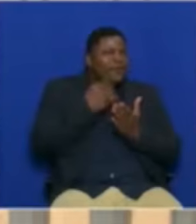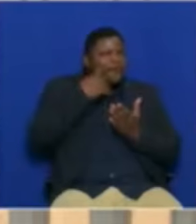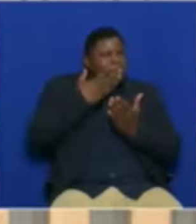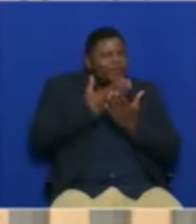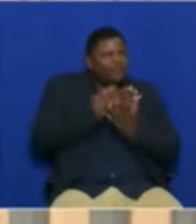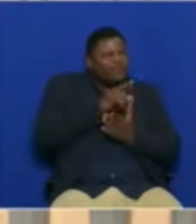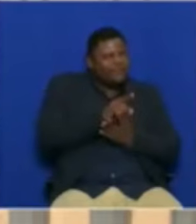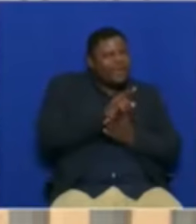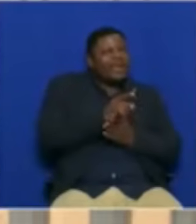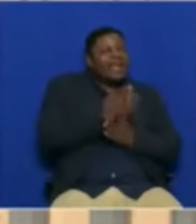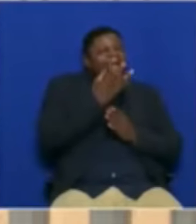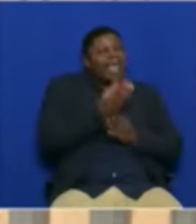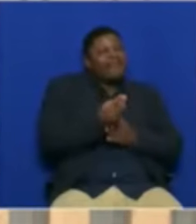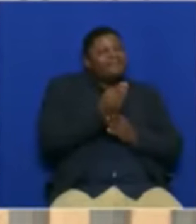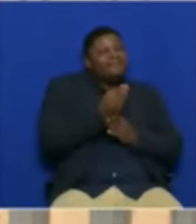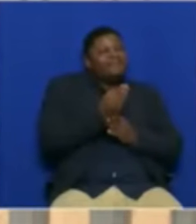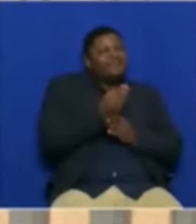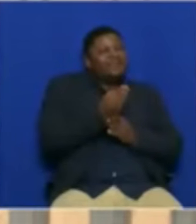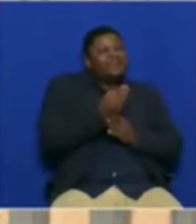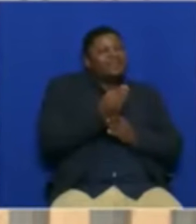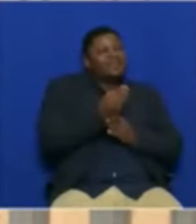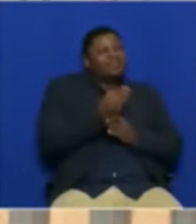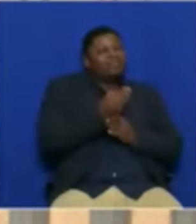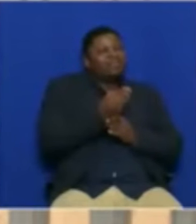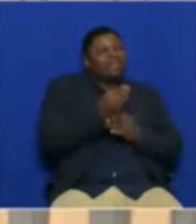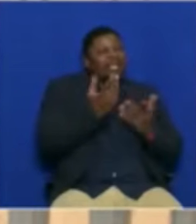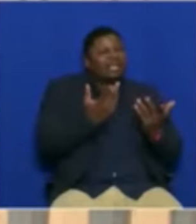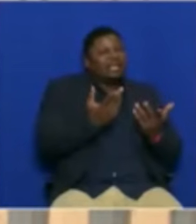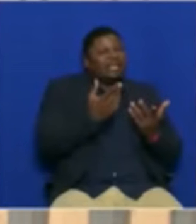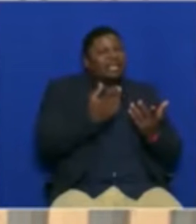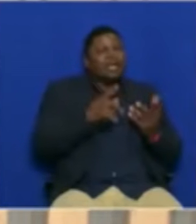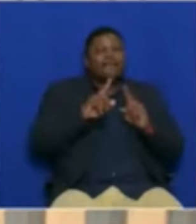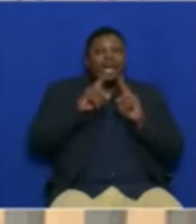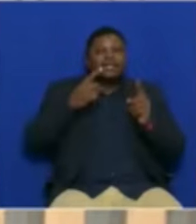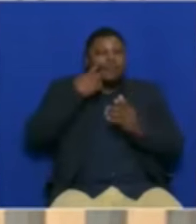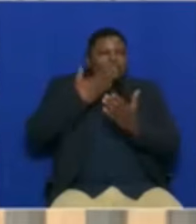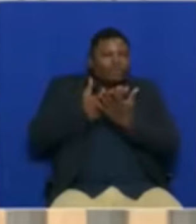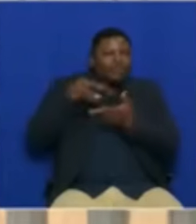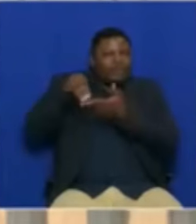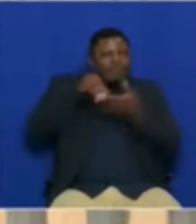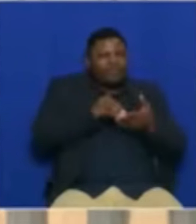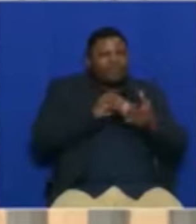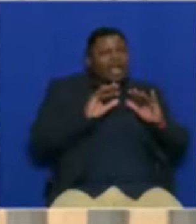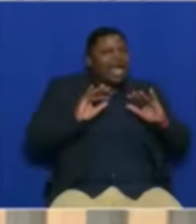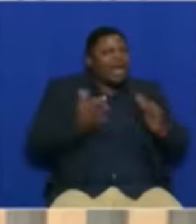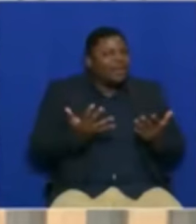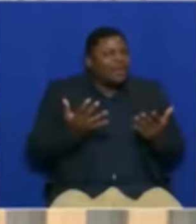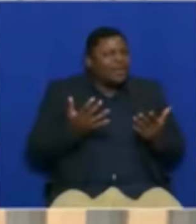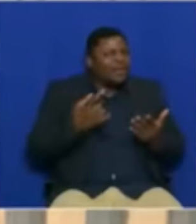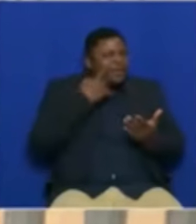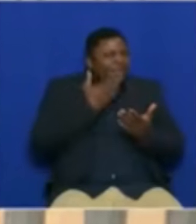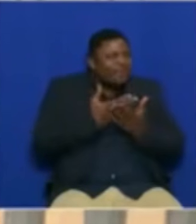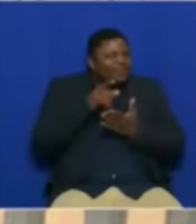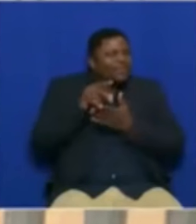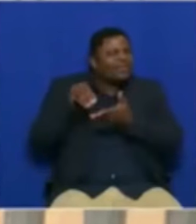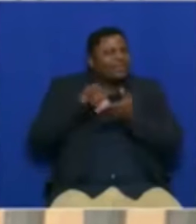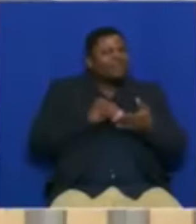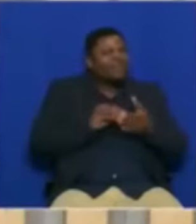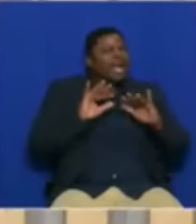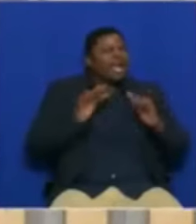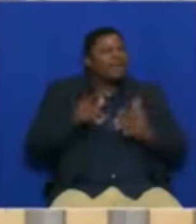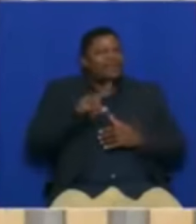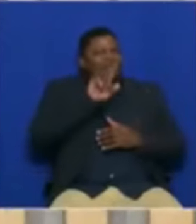her to bring proof of such application. She doesn't have a personal number. How was she to do that? First of